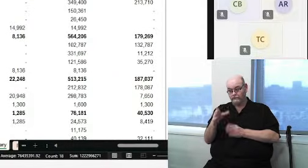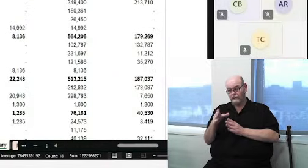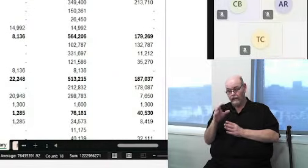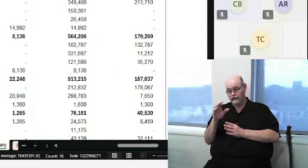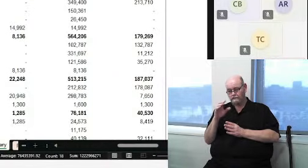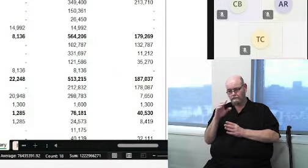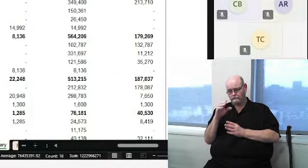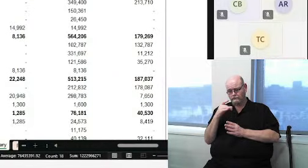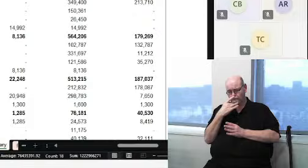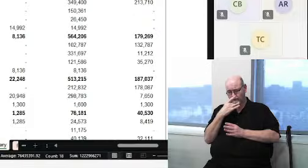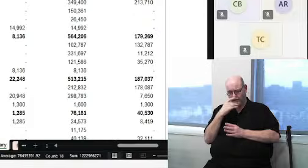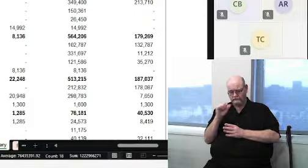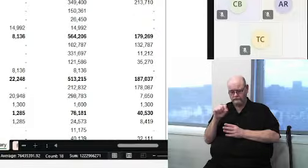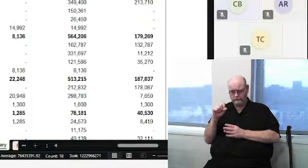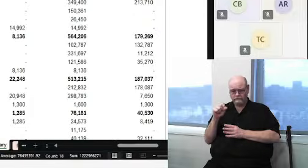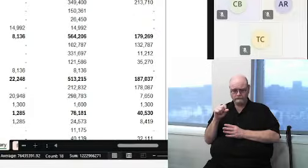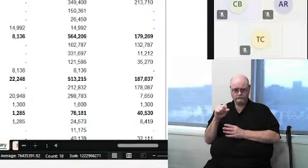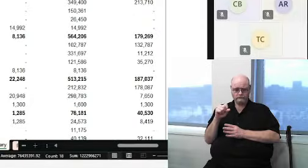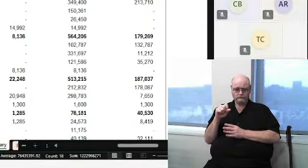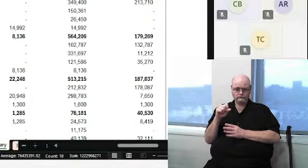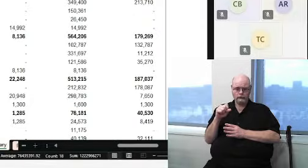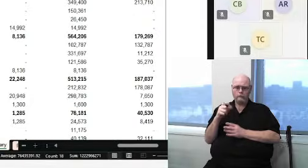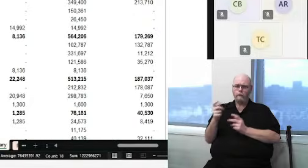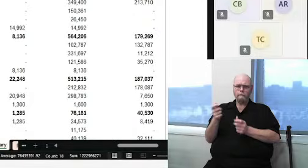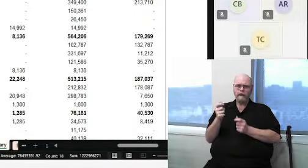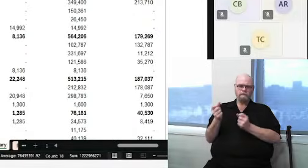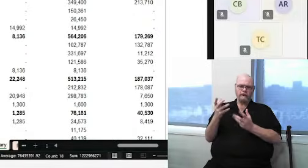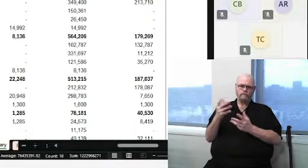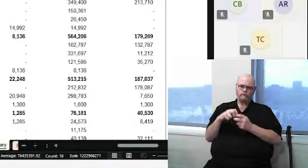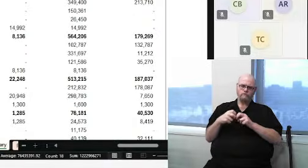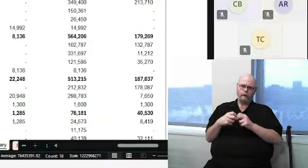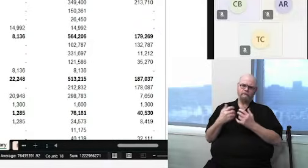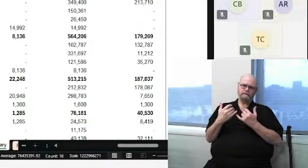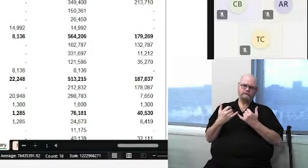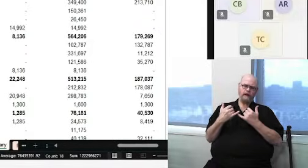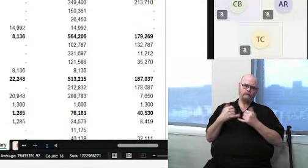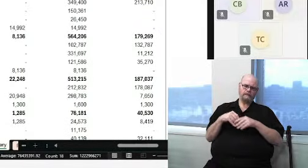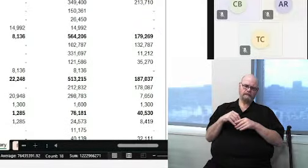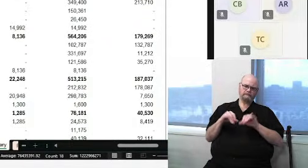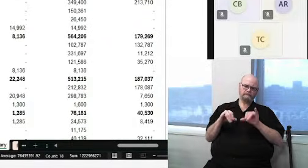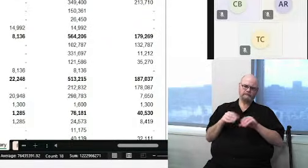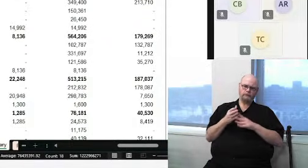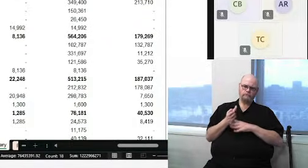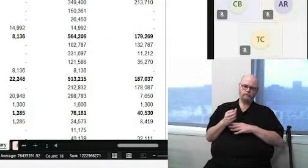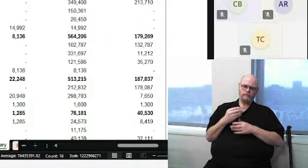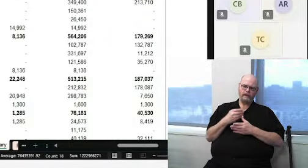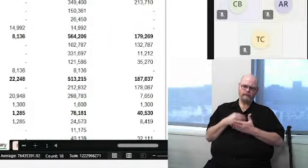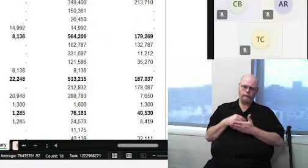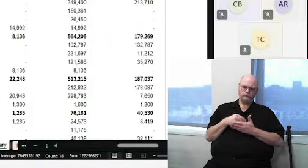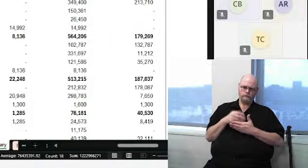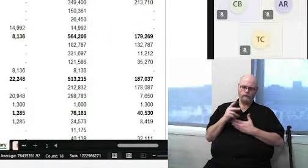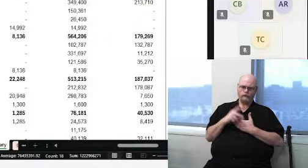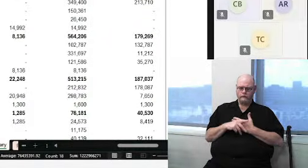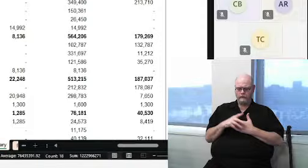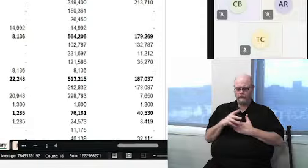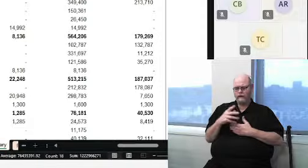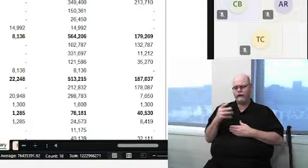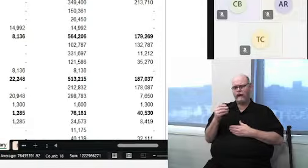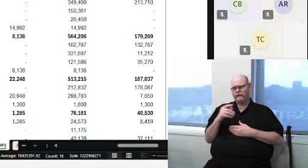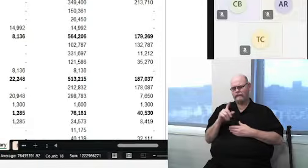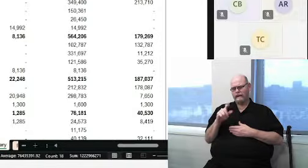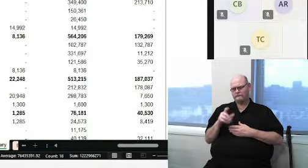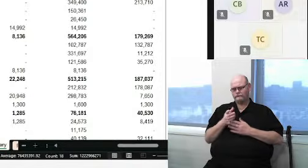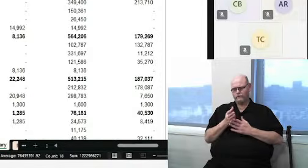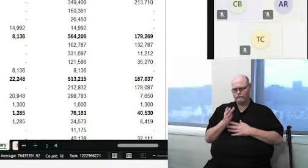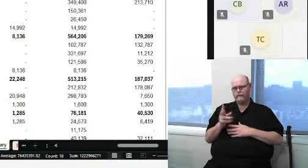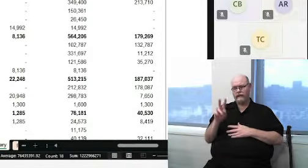Streetlight poles, but the way it stands right now is we're managing a lot of the problems in the system right now through the capital program as they can